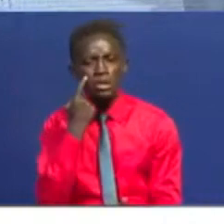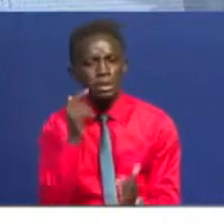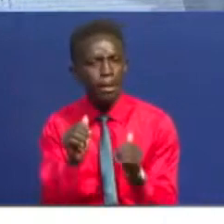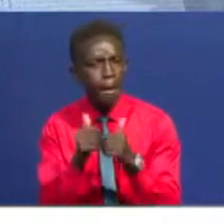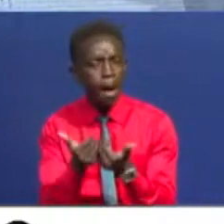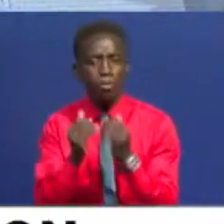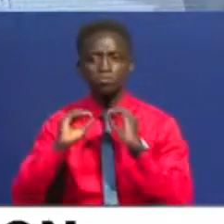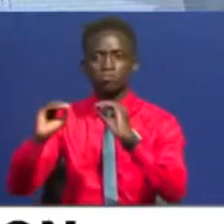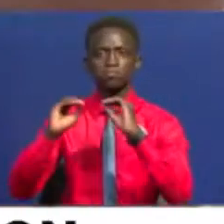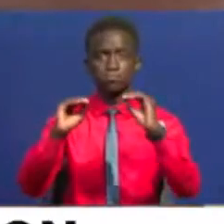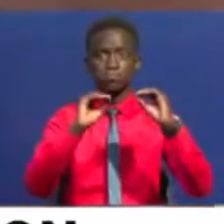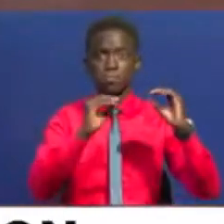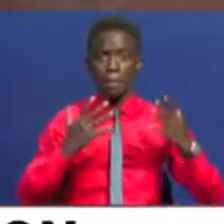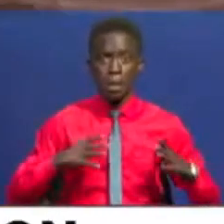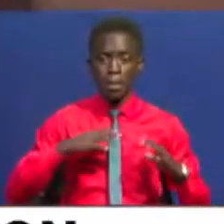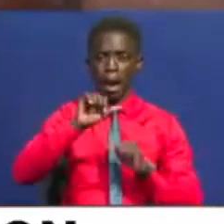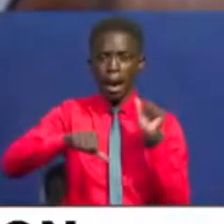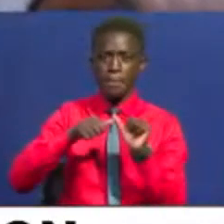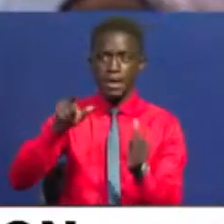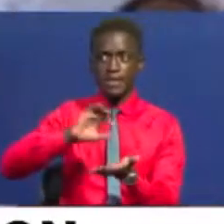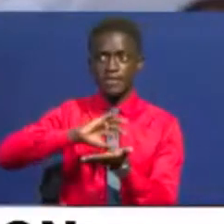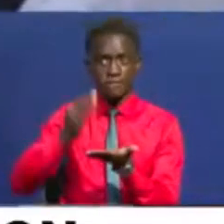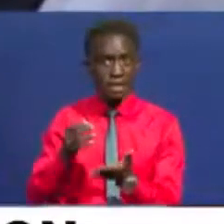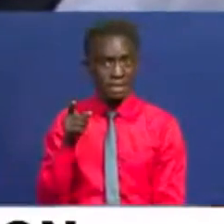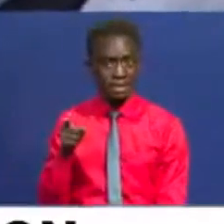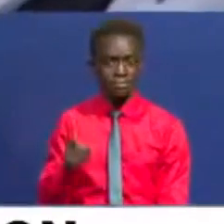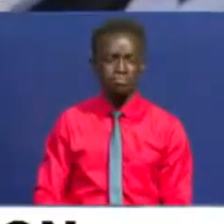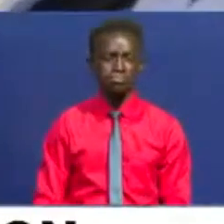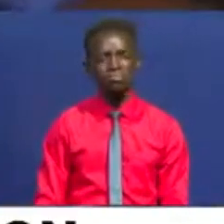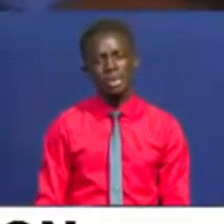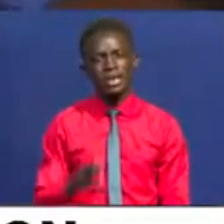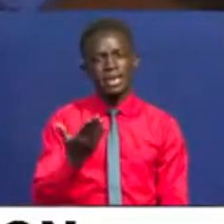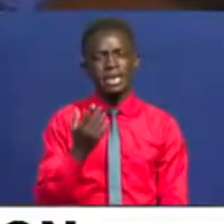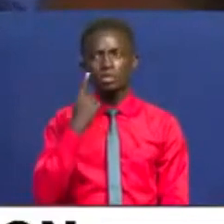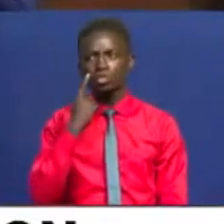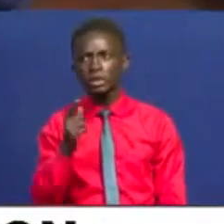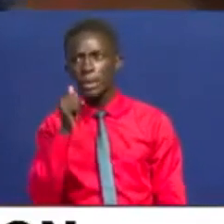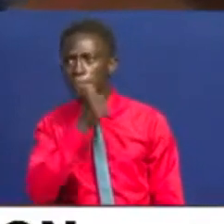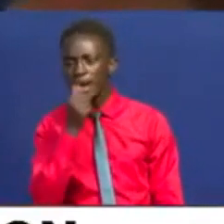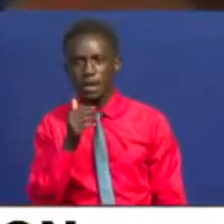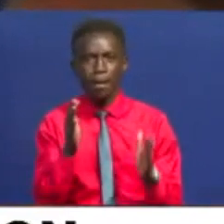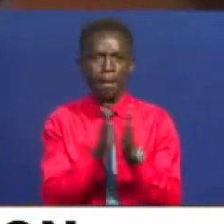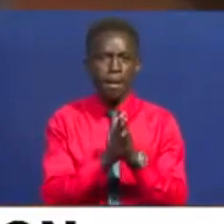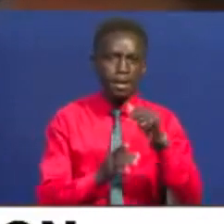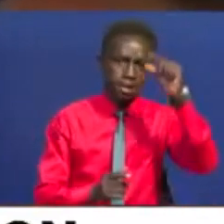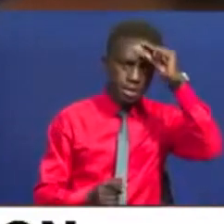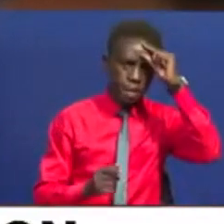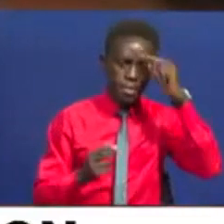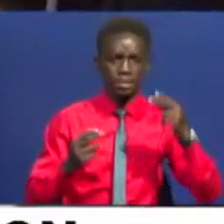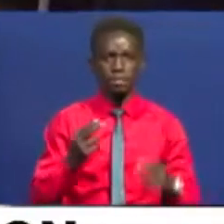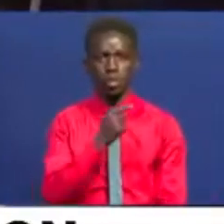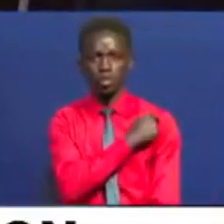about the fund. Among the things discussed in the partnership between the public health and the private sector, while the National